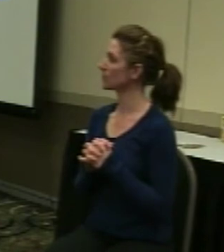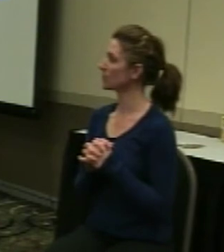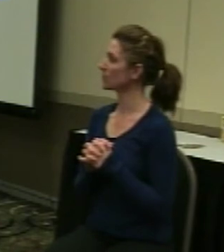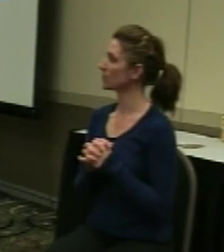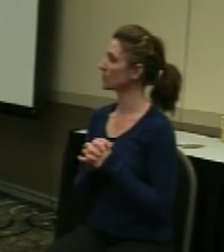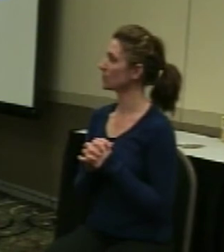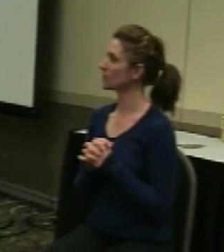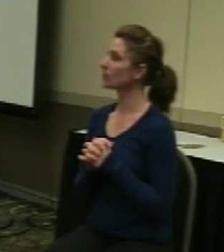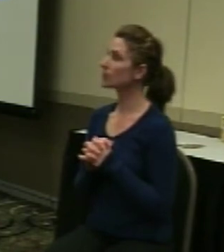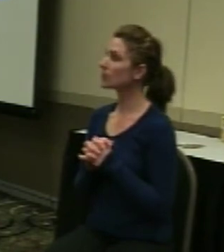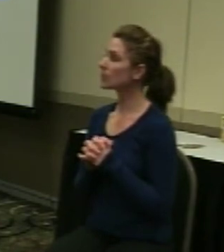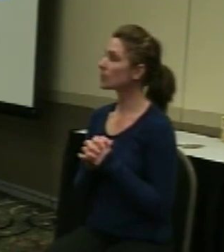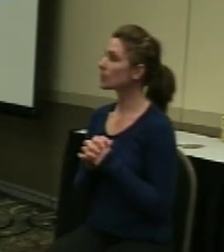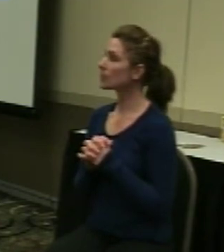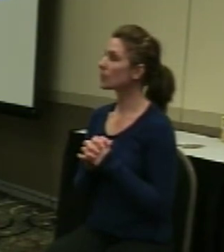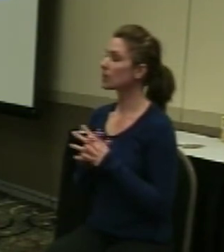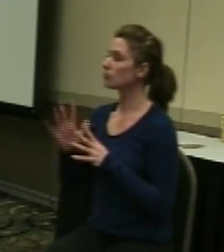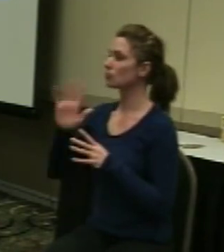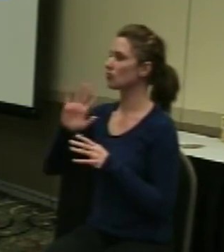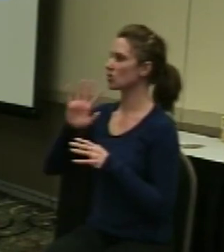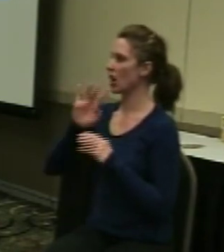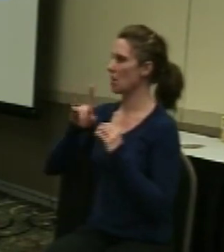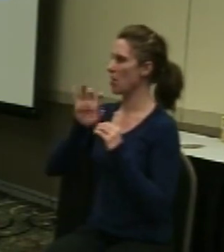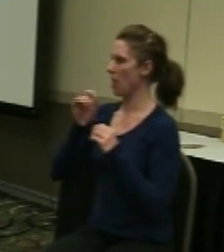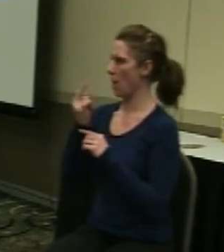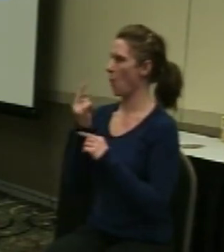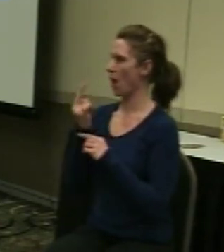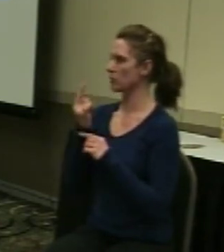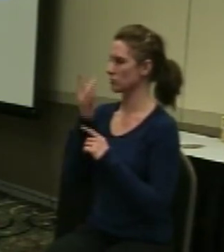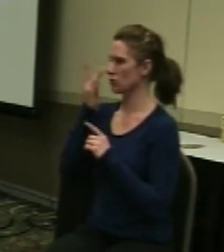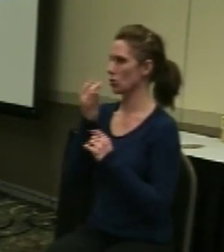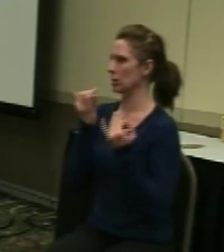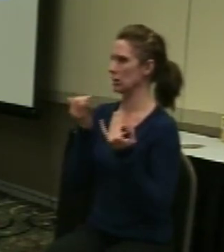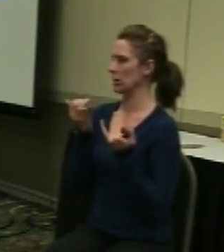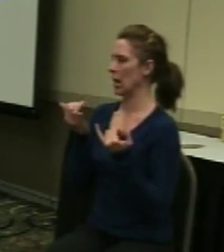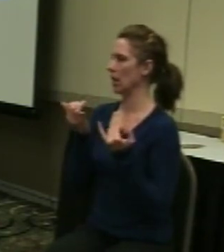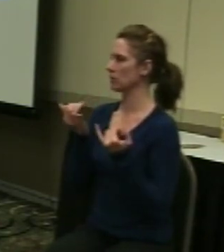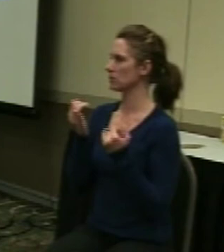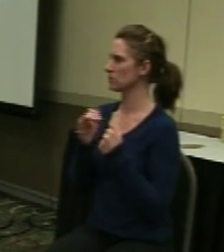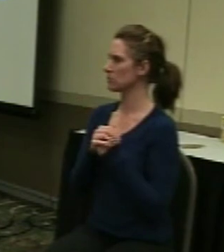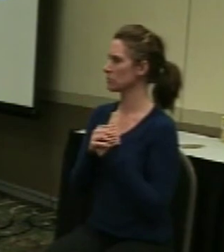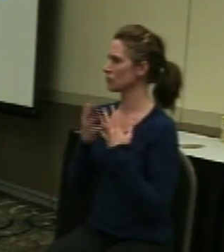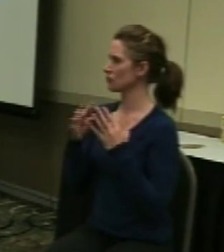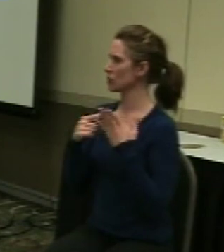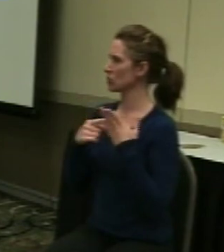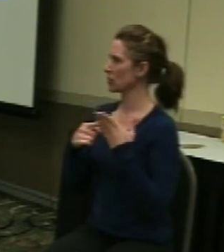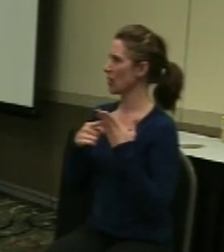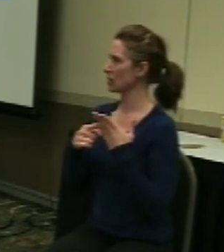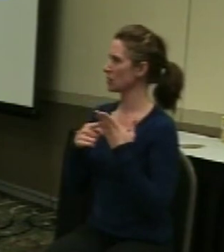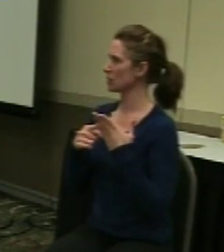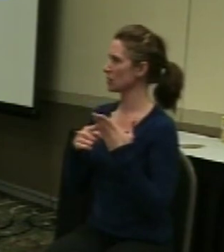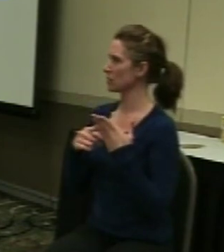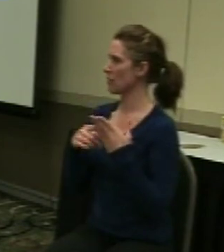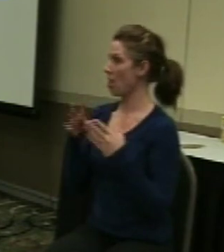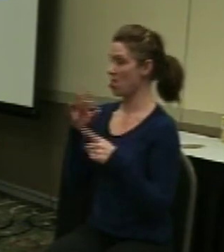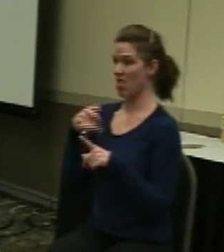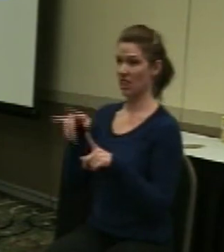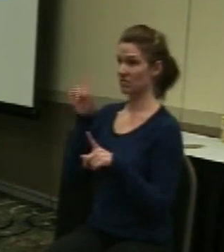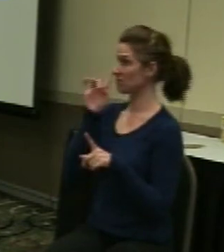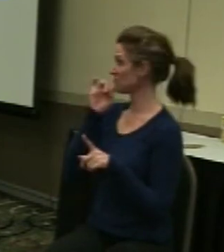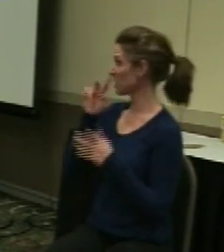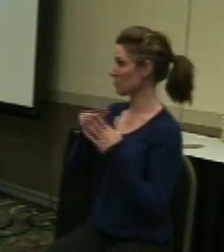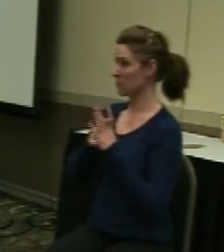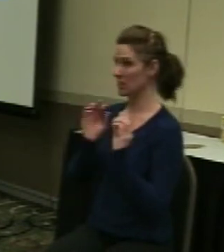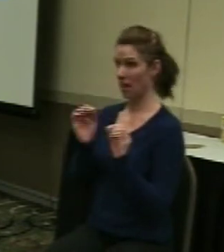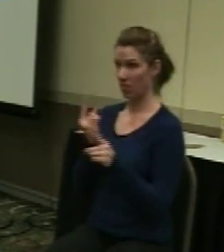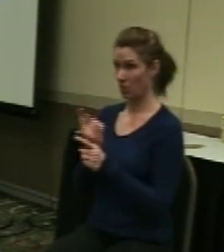is the child we were talking about, okay, now, earlier today. And that does not speak very much to you at the